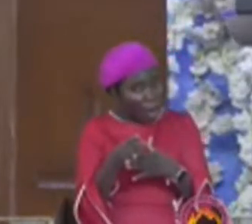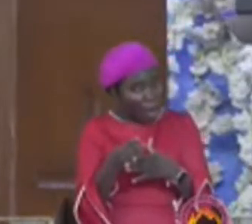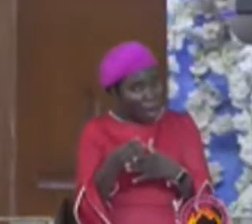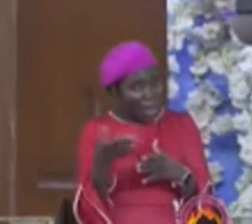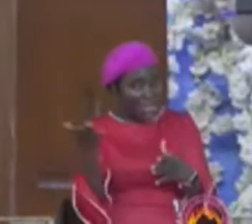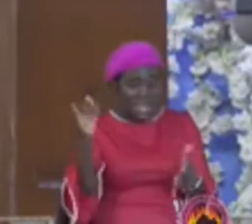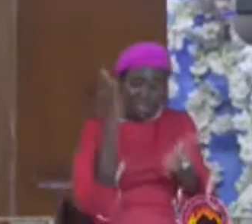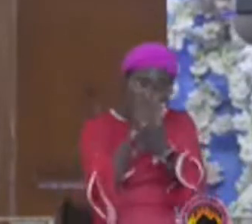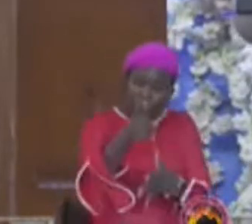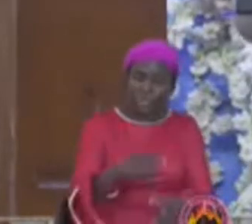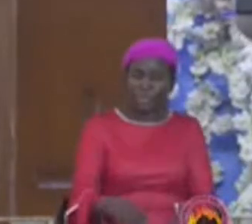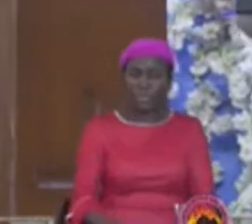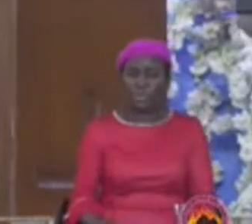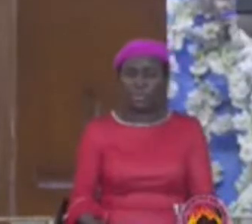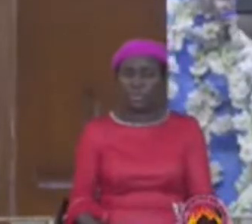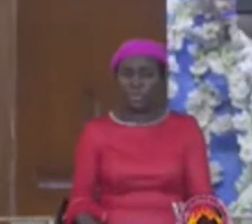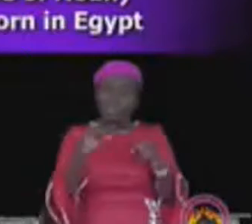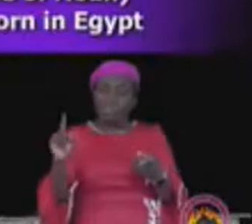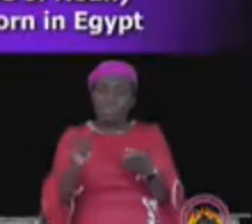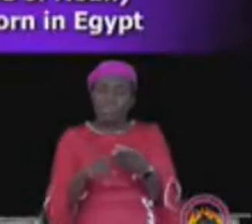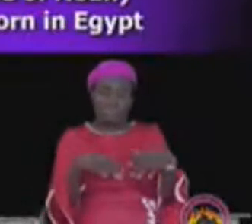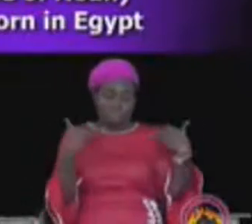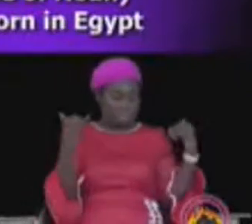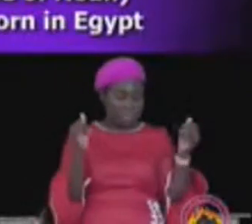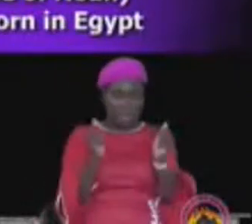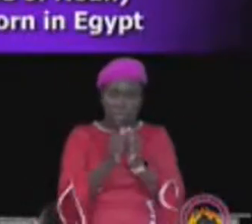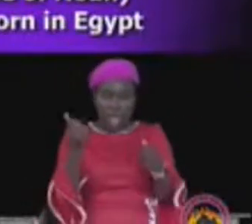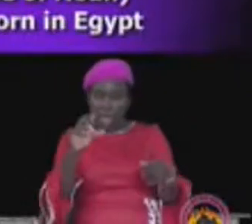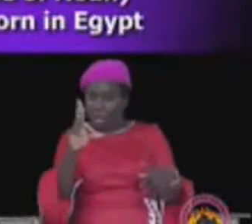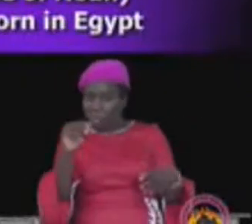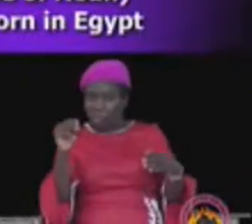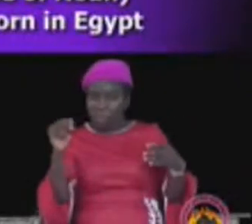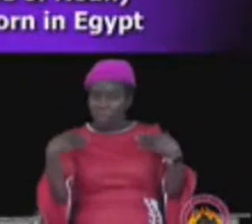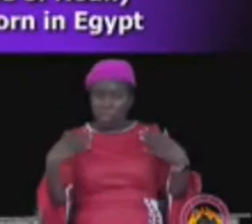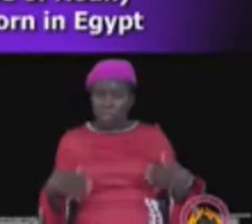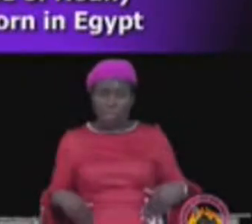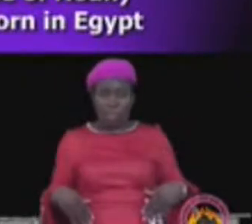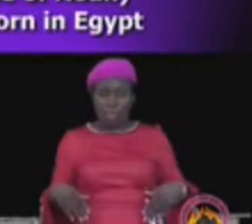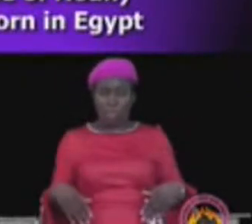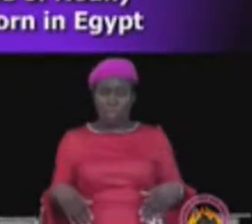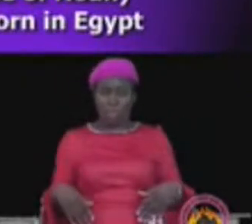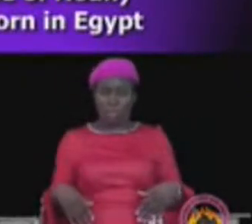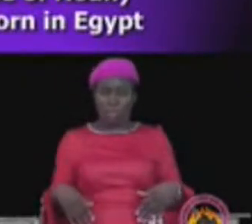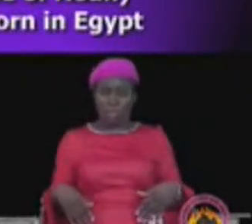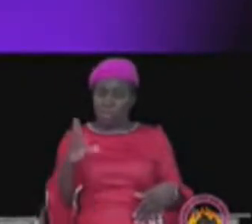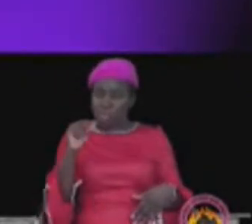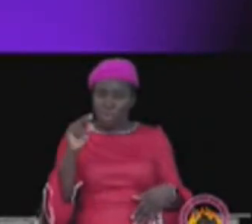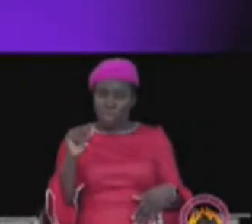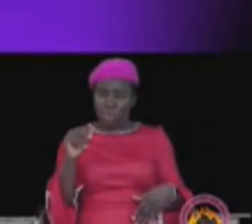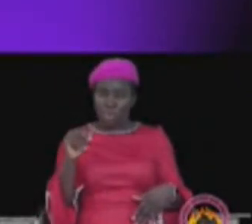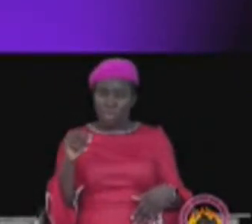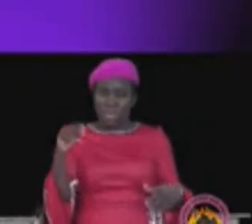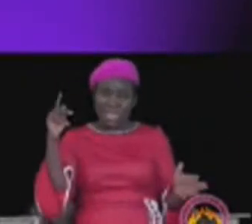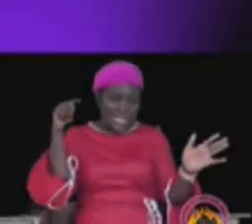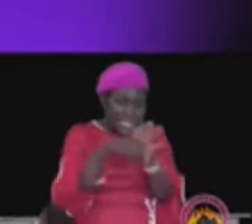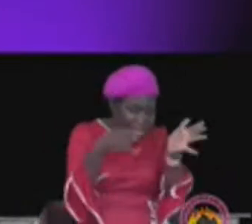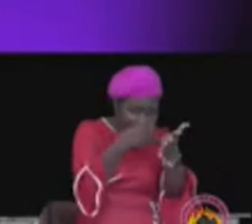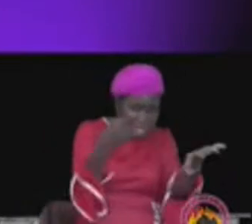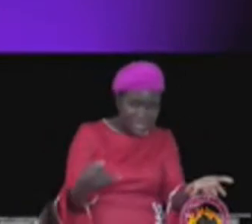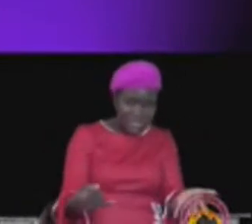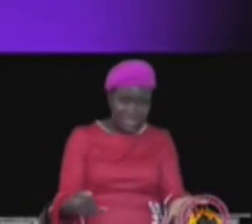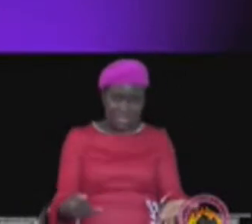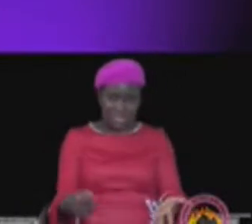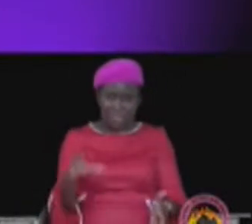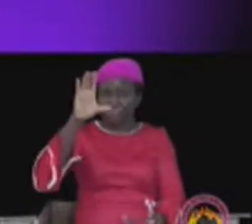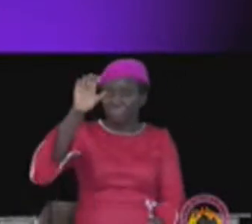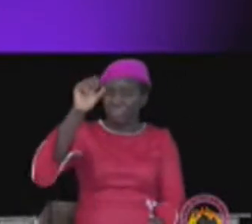Edic is not coming to play with anybody. Kill the edic. Cancer wants to kill. It's not